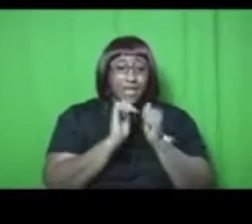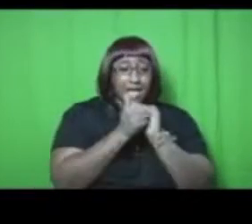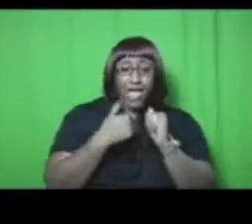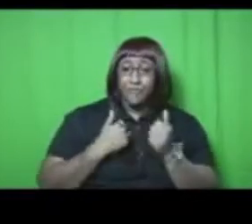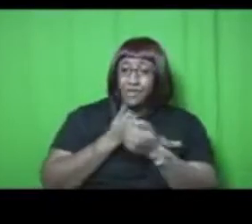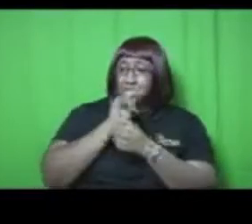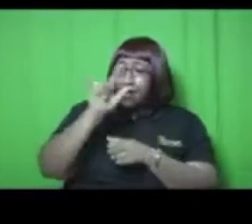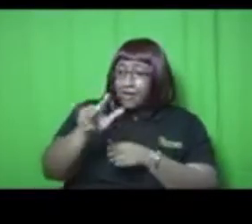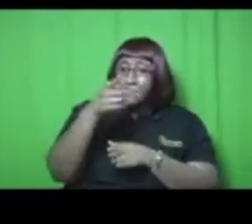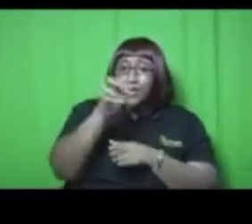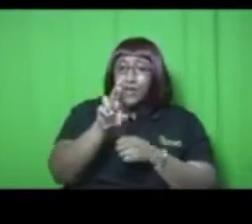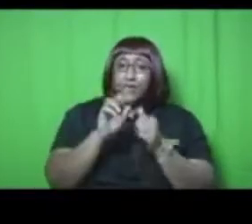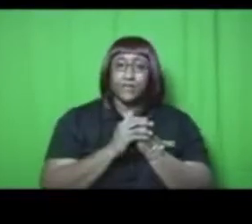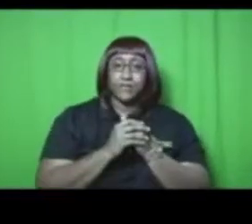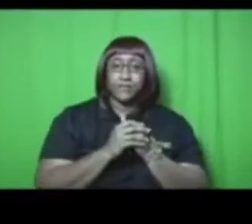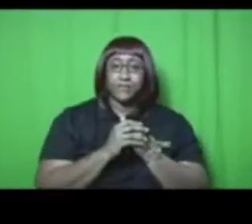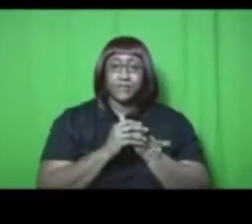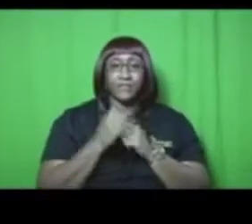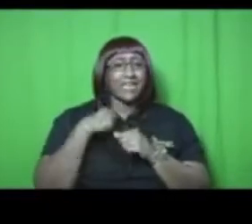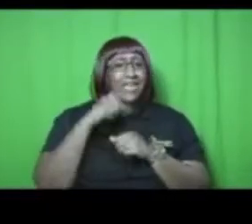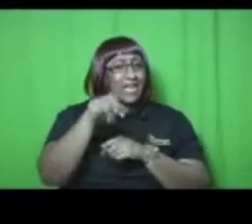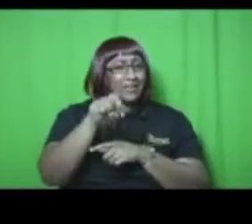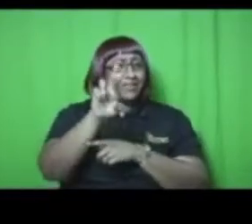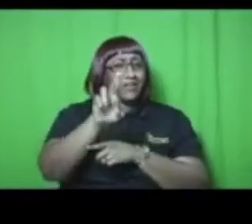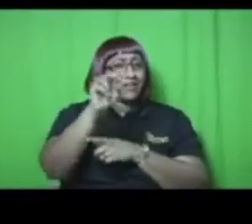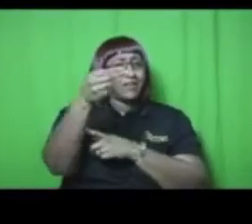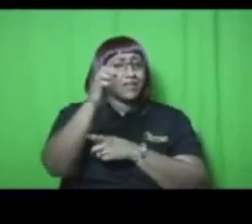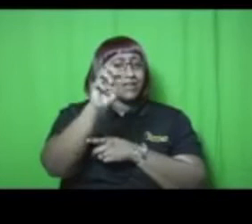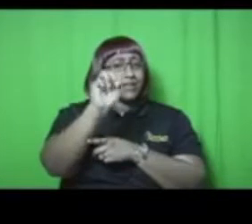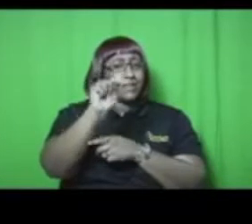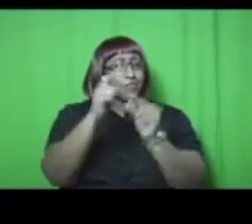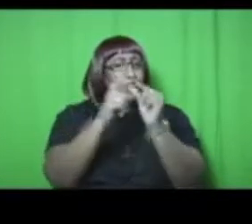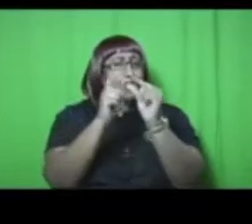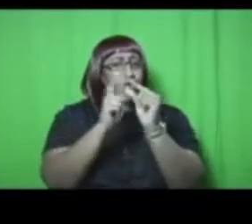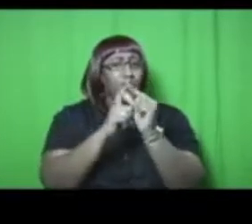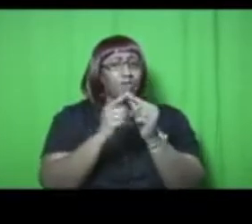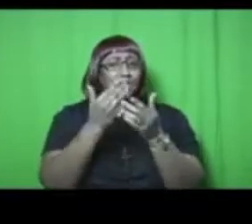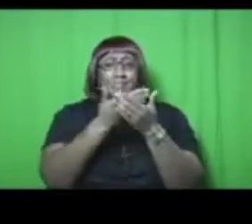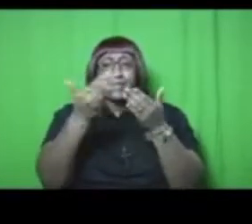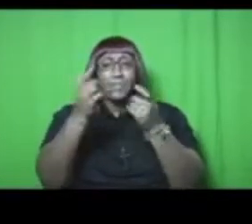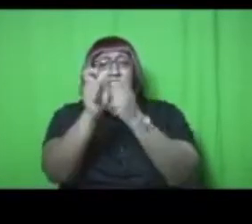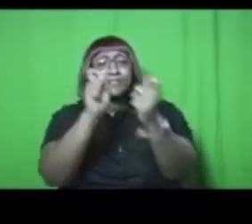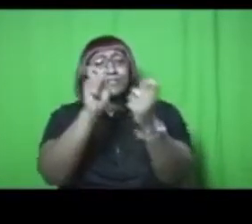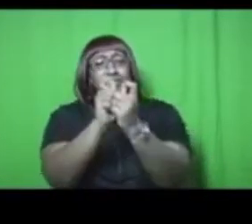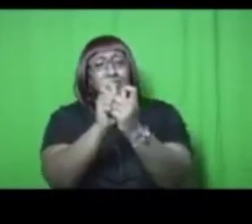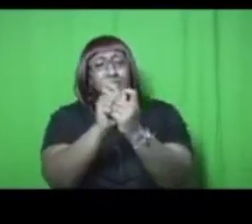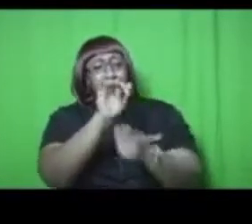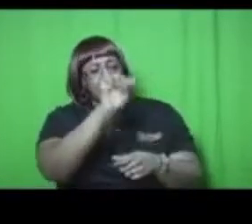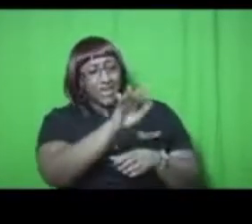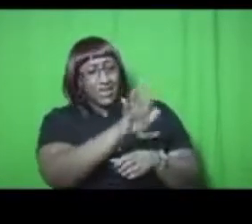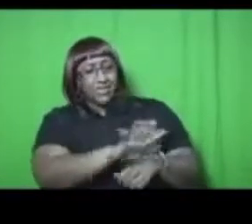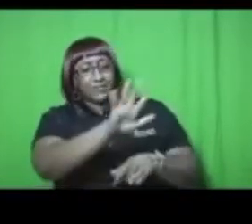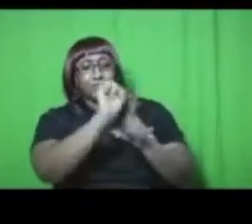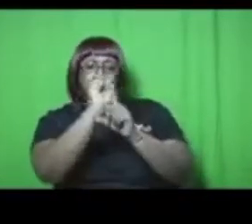love her? I don't need a logo, I need a rhema word. I need something specific to that